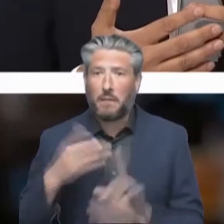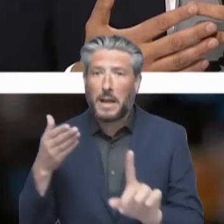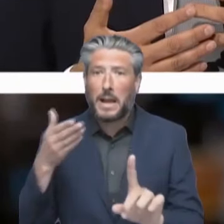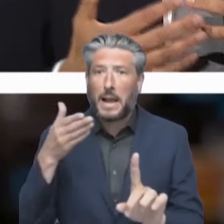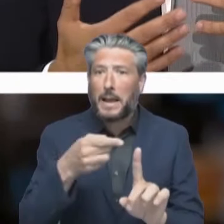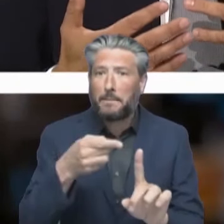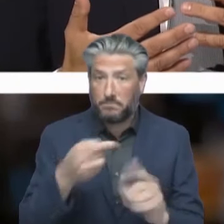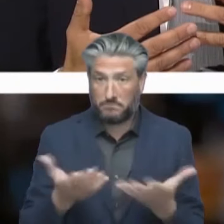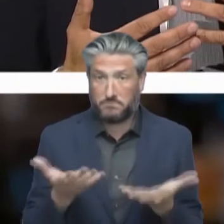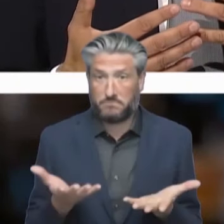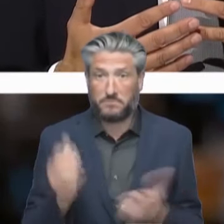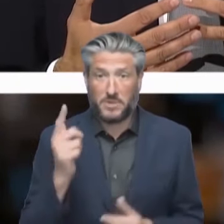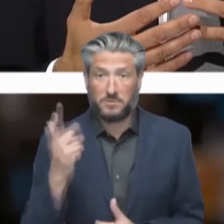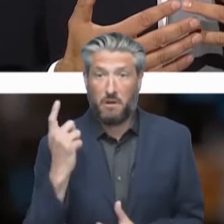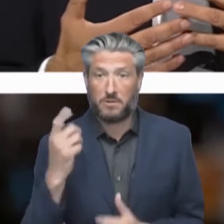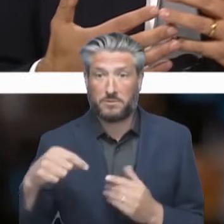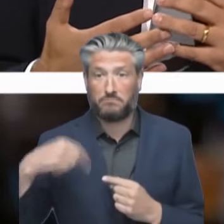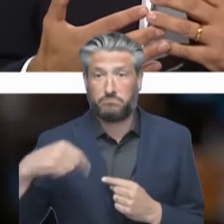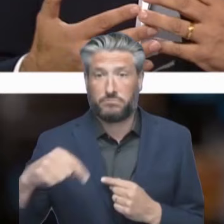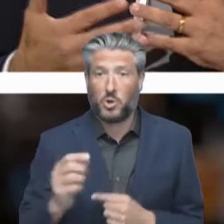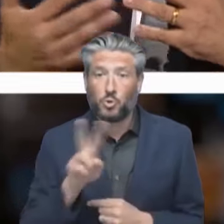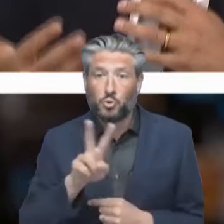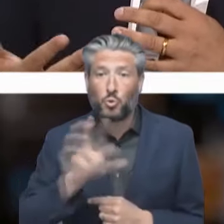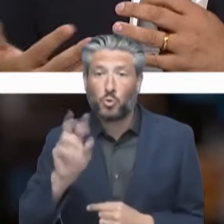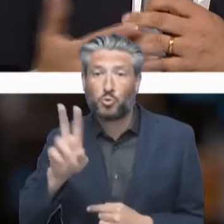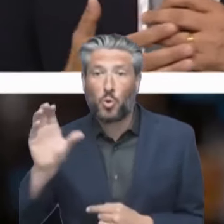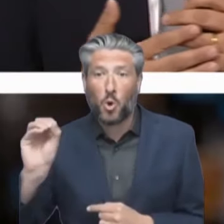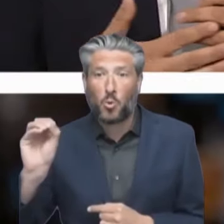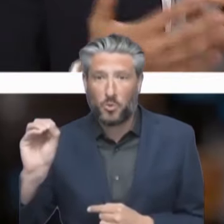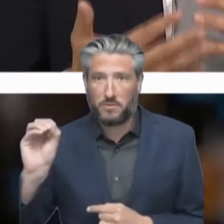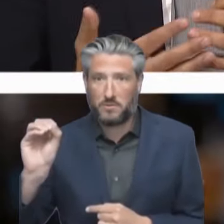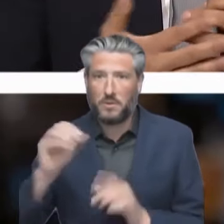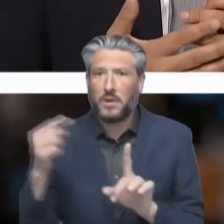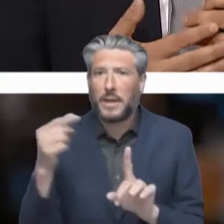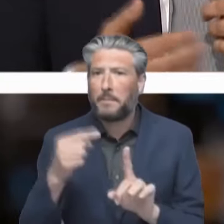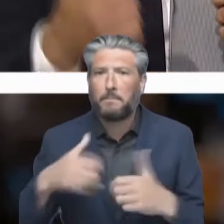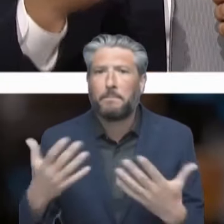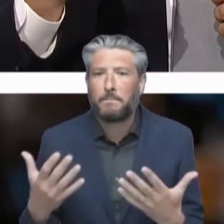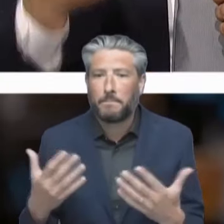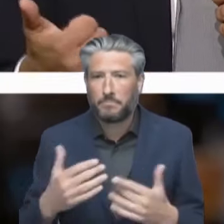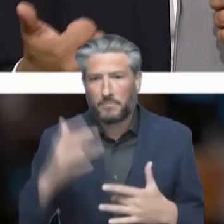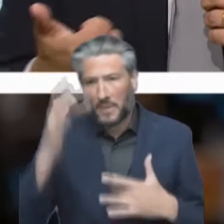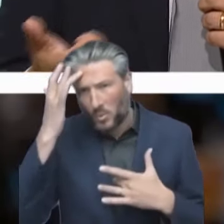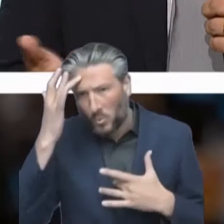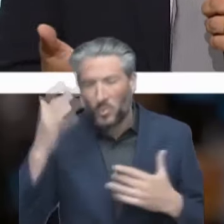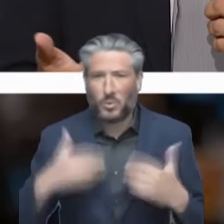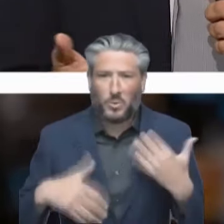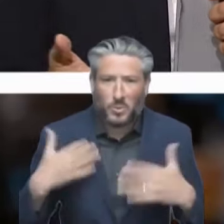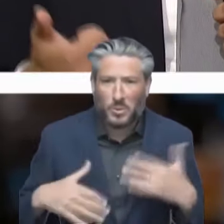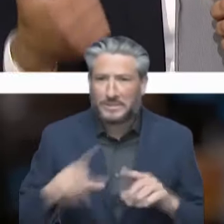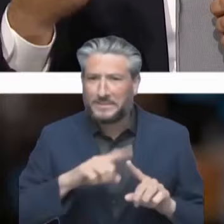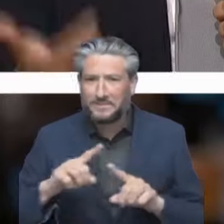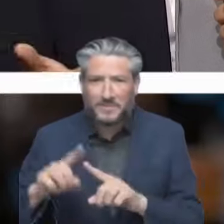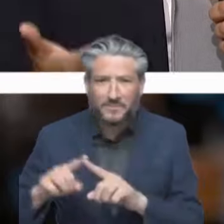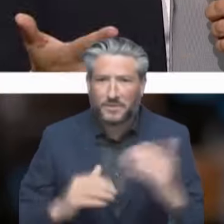aim of these campaigns are to talk about the pathologies for which information and sensitization